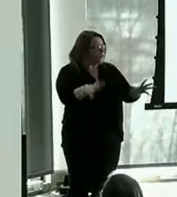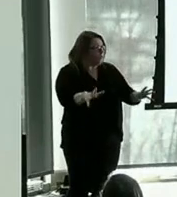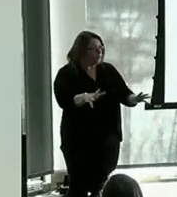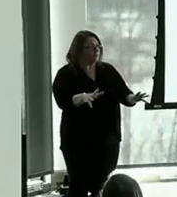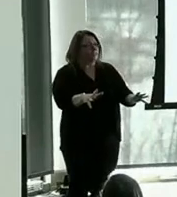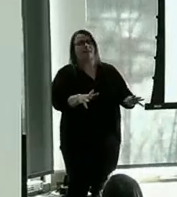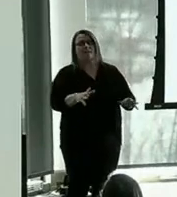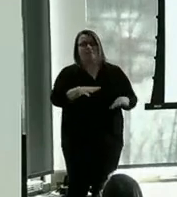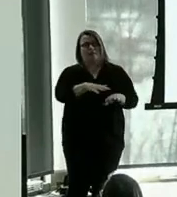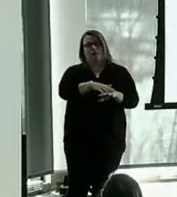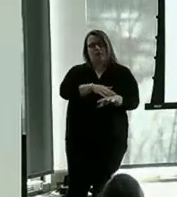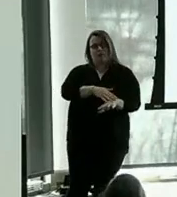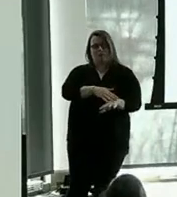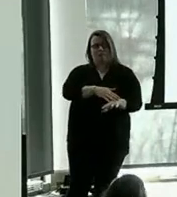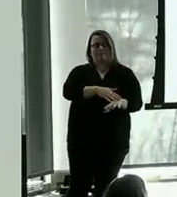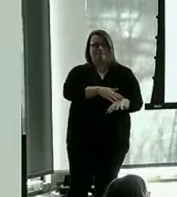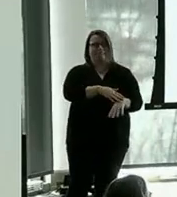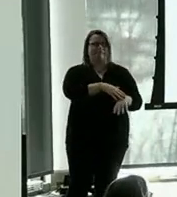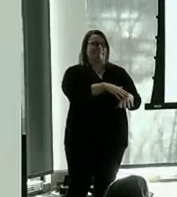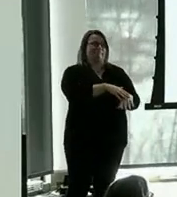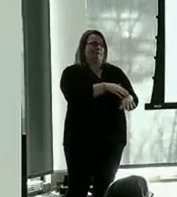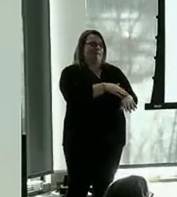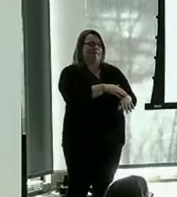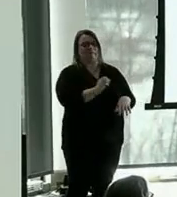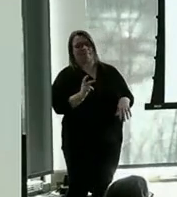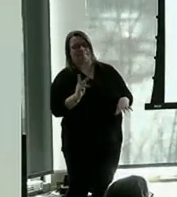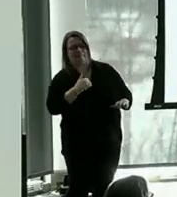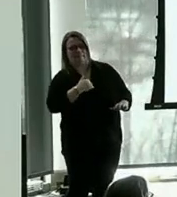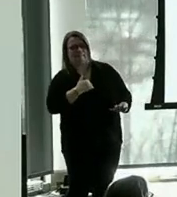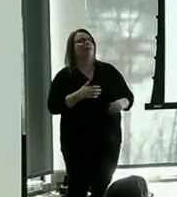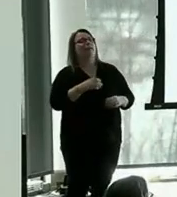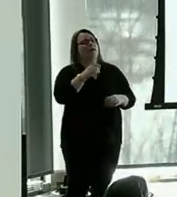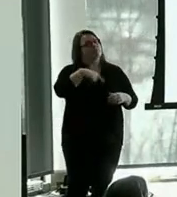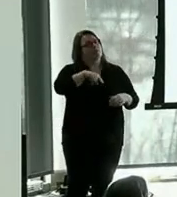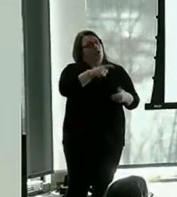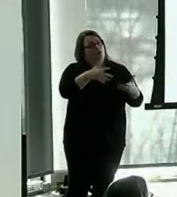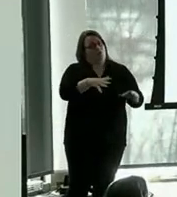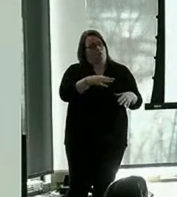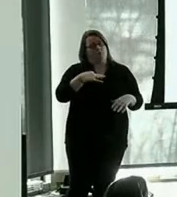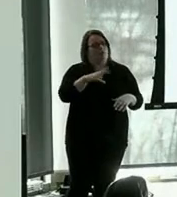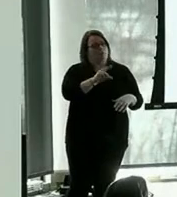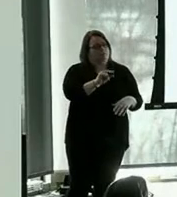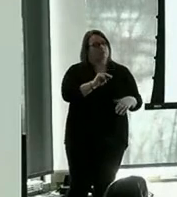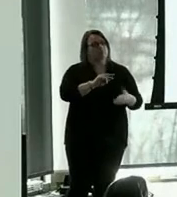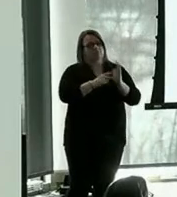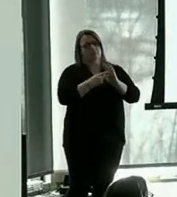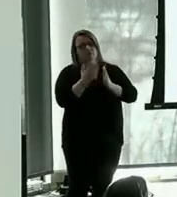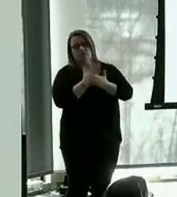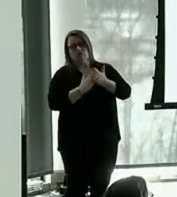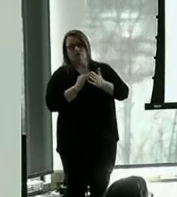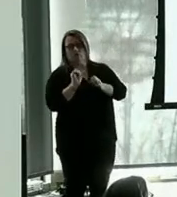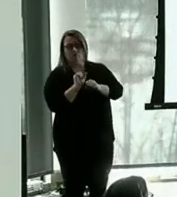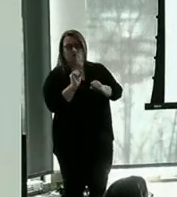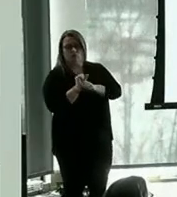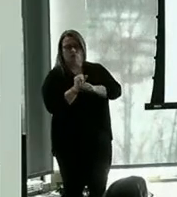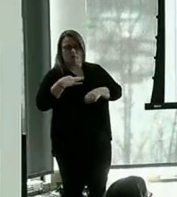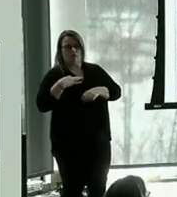right, sorry. It's not that they don't want to apply to the jobs, it's that some of the job advertisements inadvertently exclude